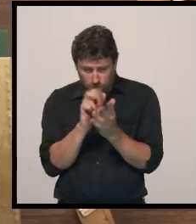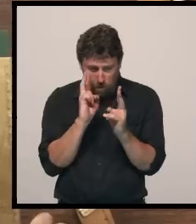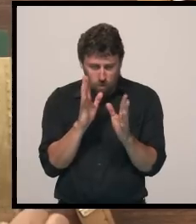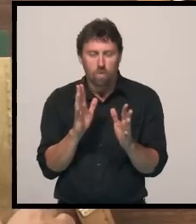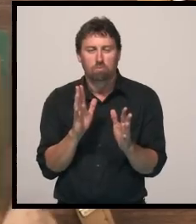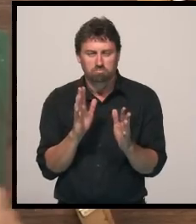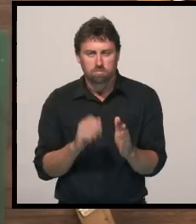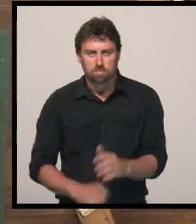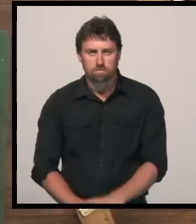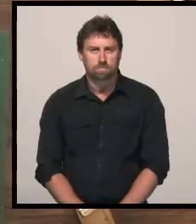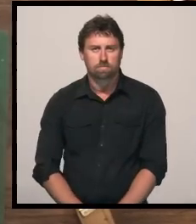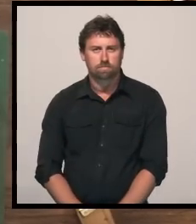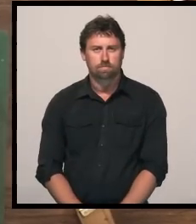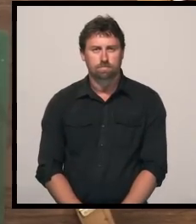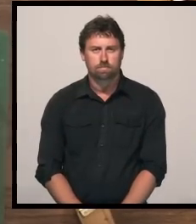But that's good.